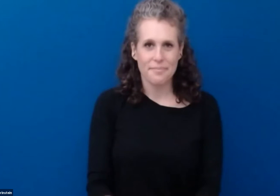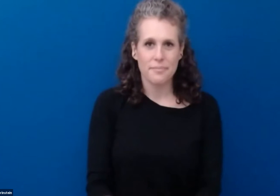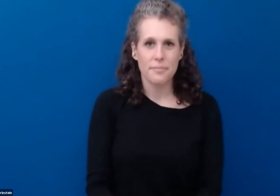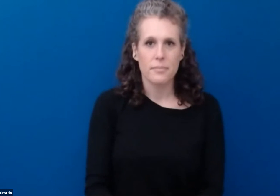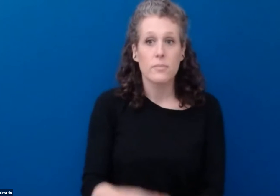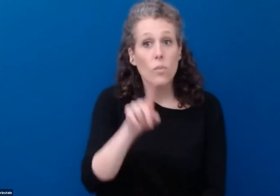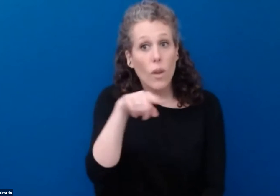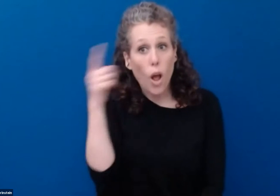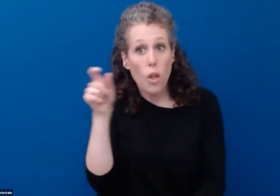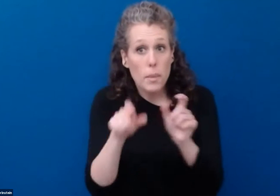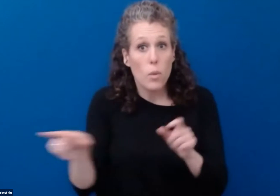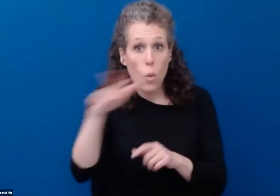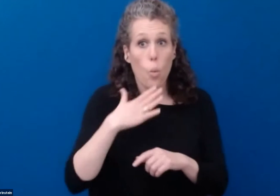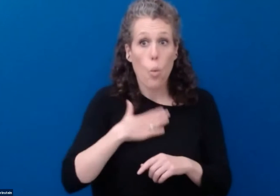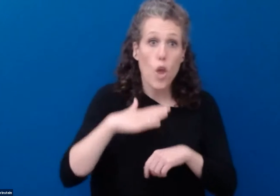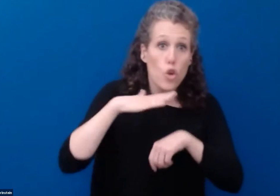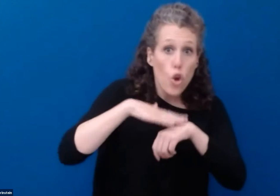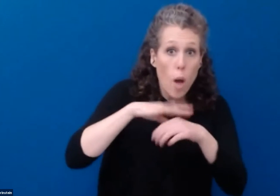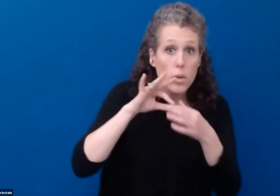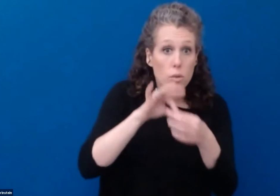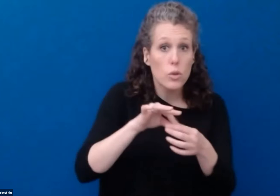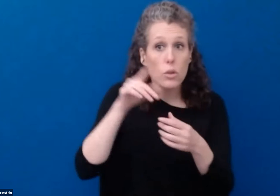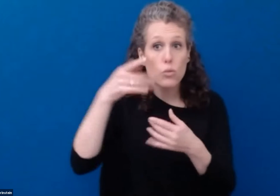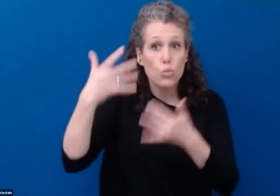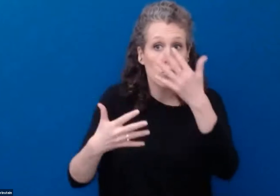Norwegian results?